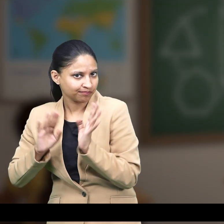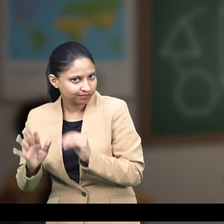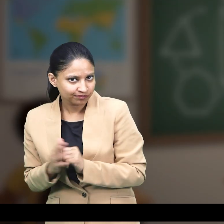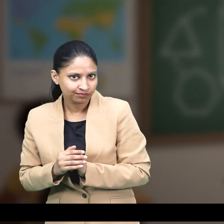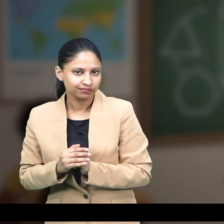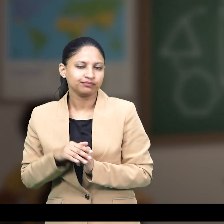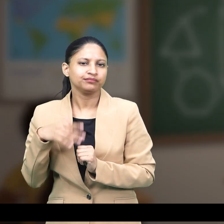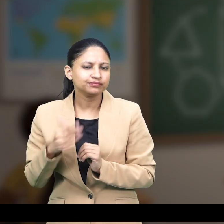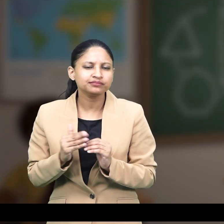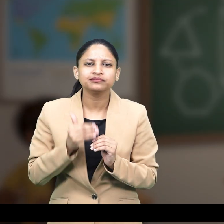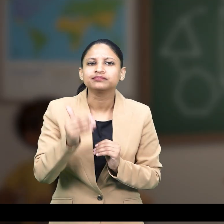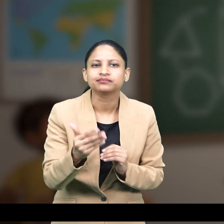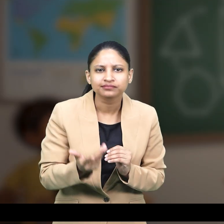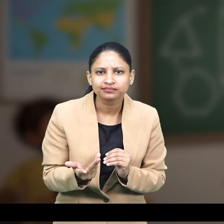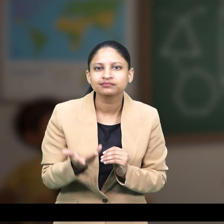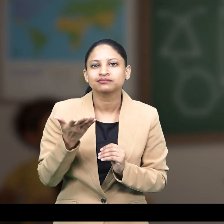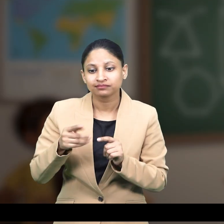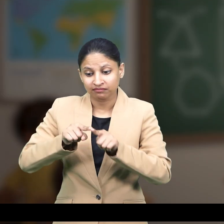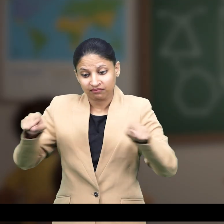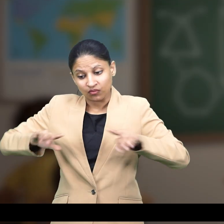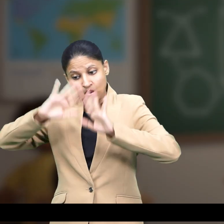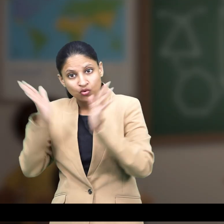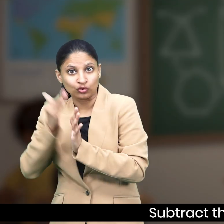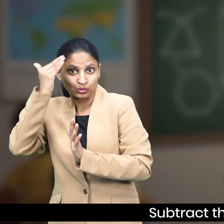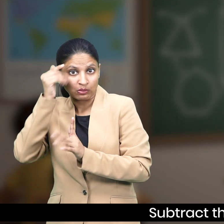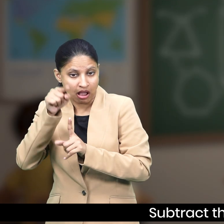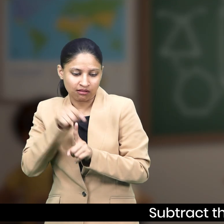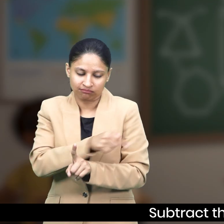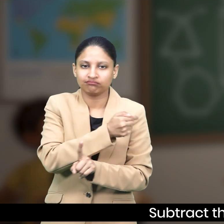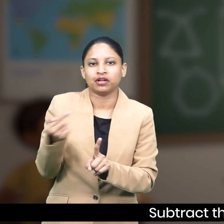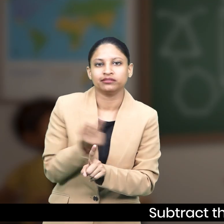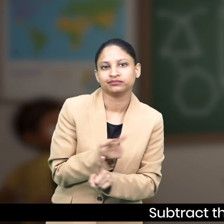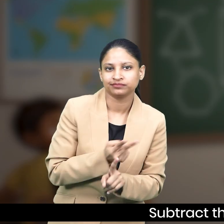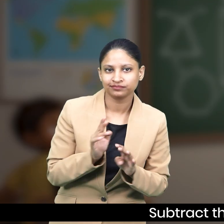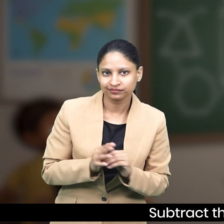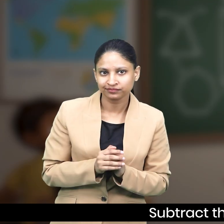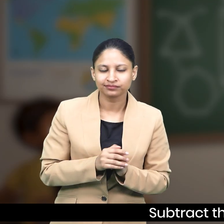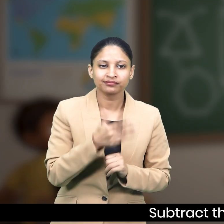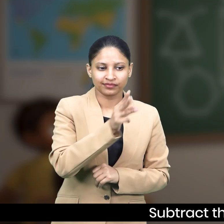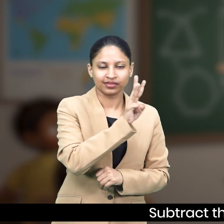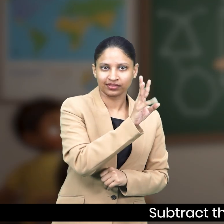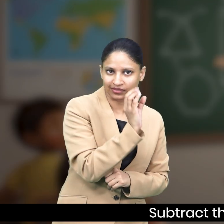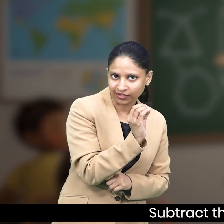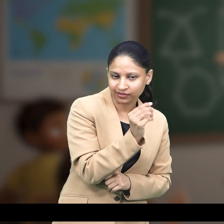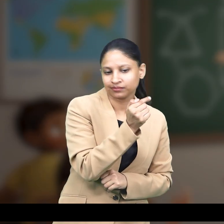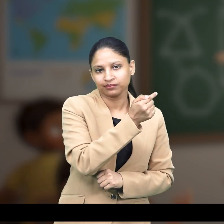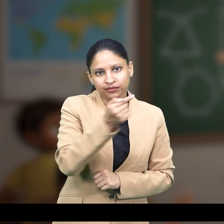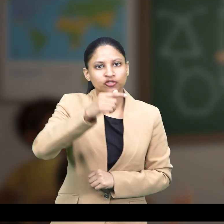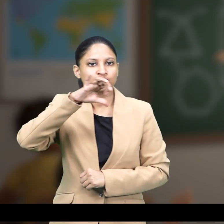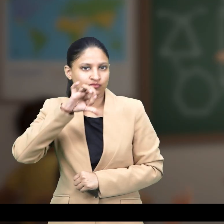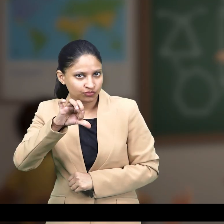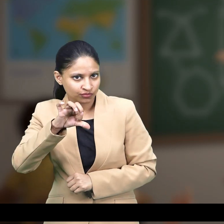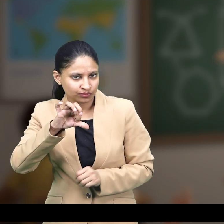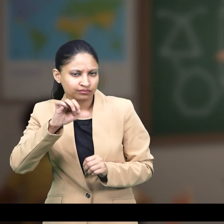equal to 9 centimeter. Step 2. Subtract the sum from the perimeter.